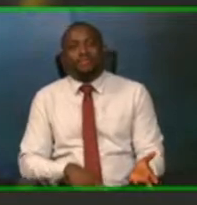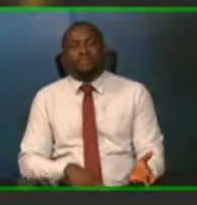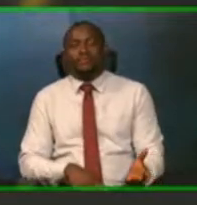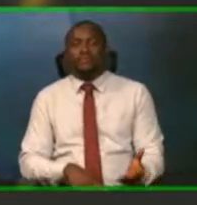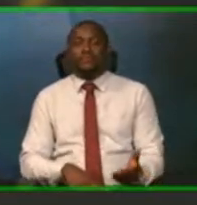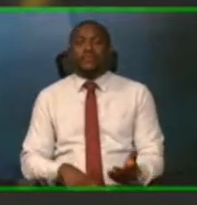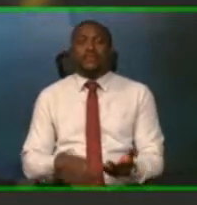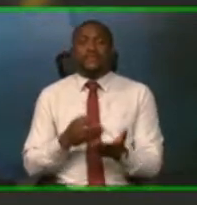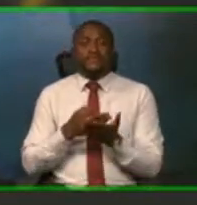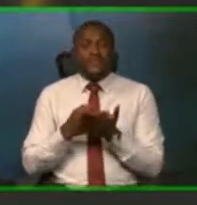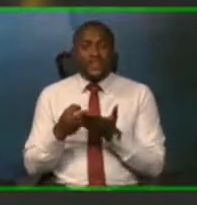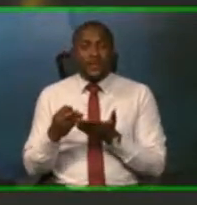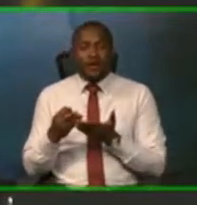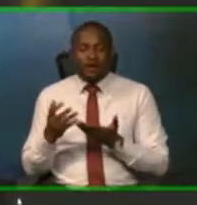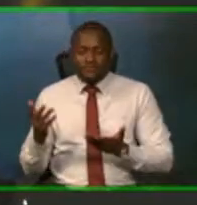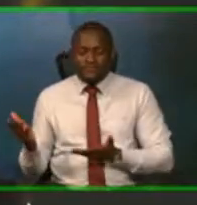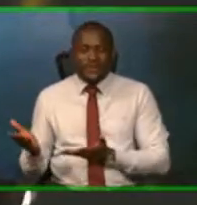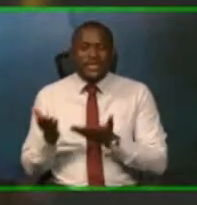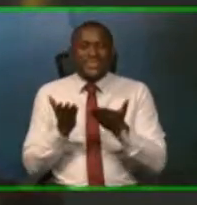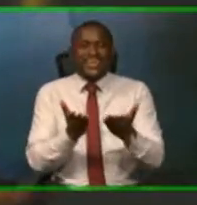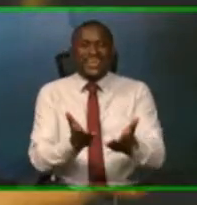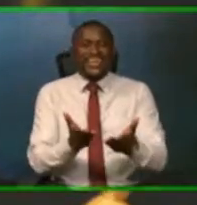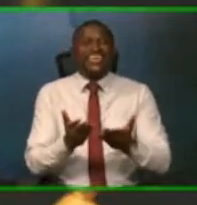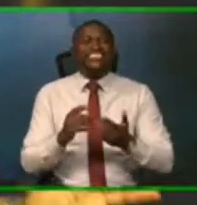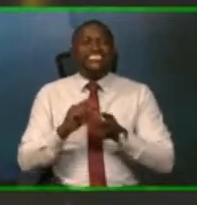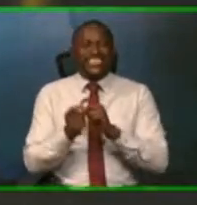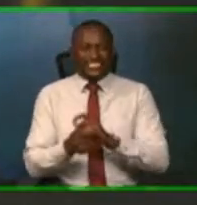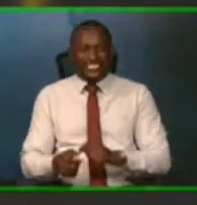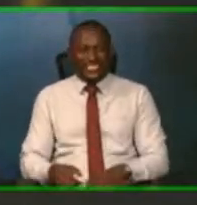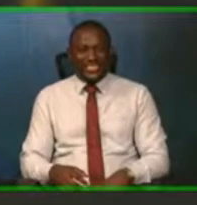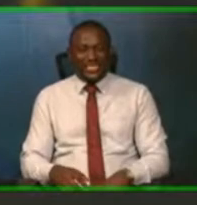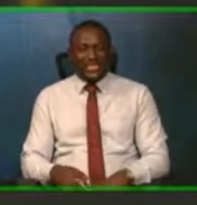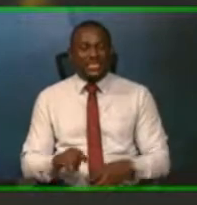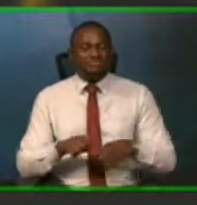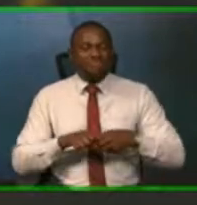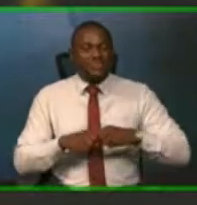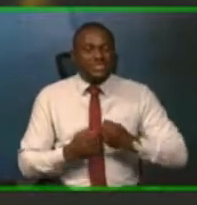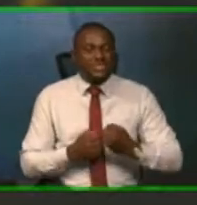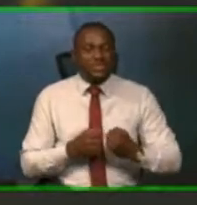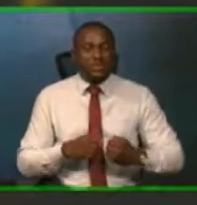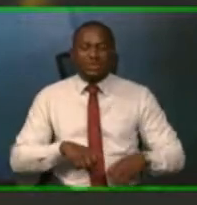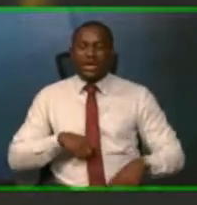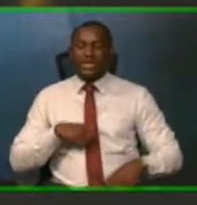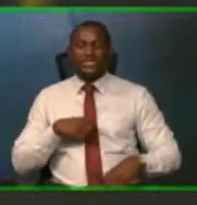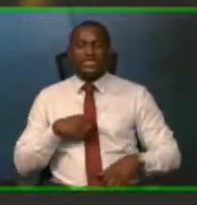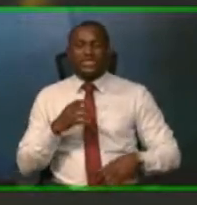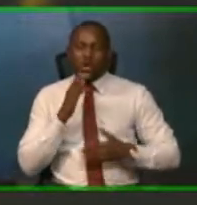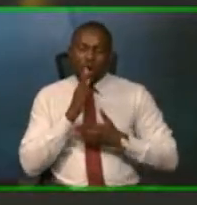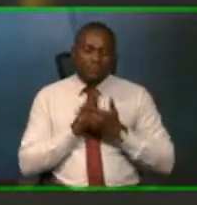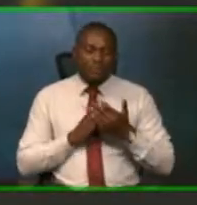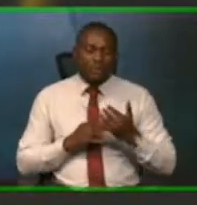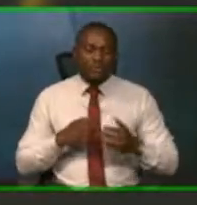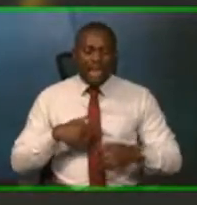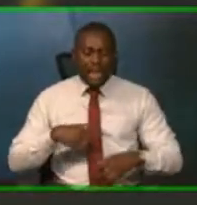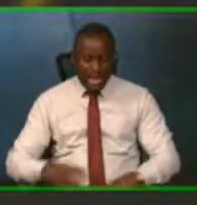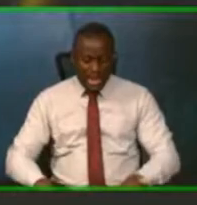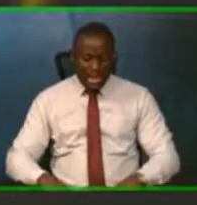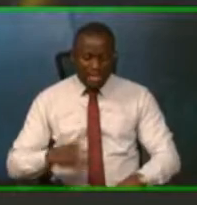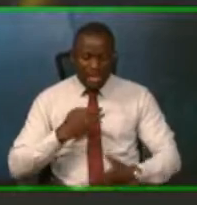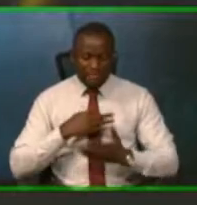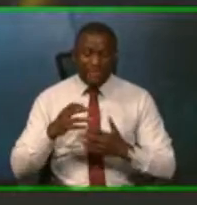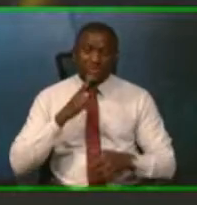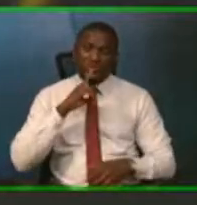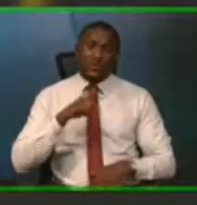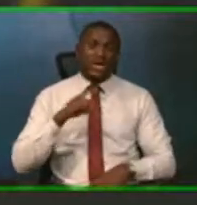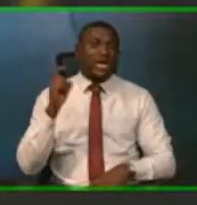failure provokes change. It breaks your pride and humbles you. You come to a point where you acknowledge that truly, I need